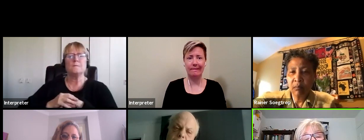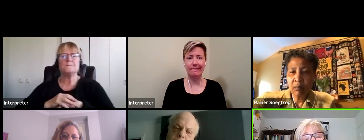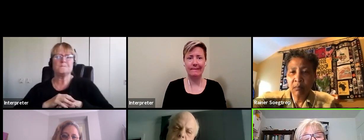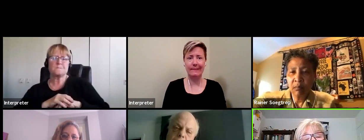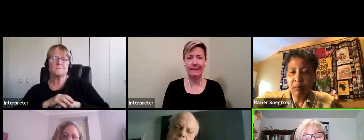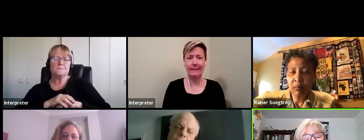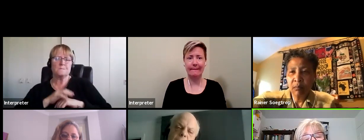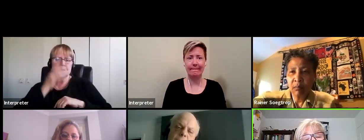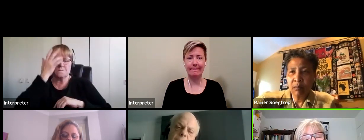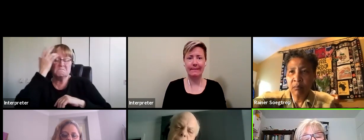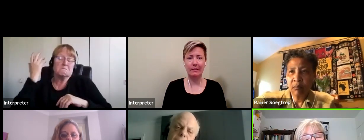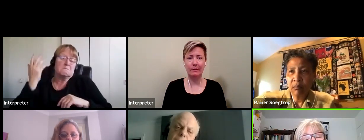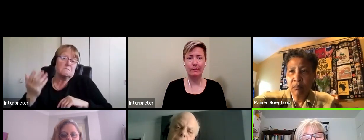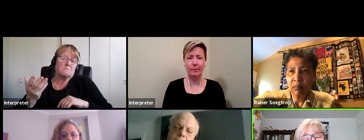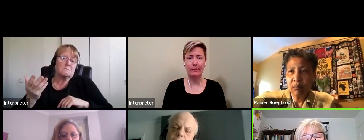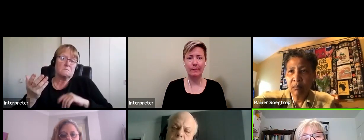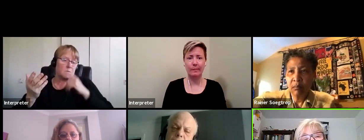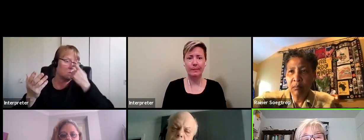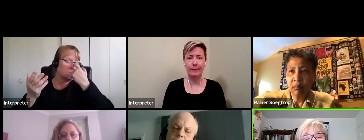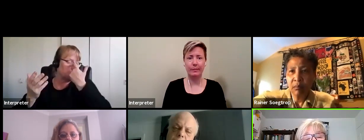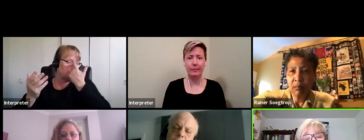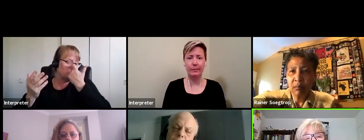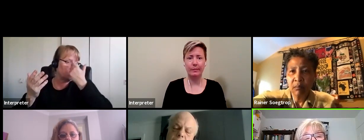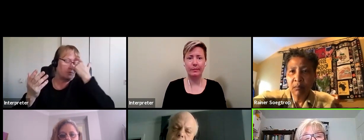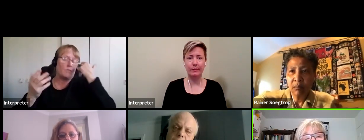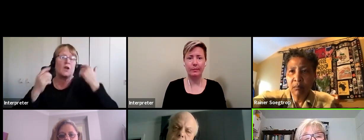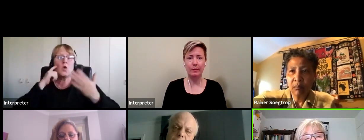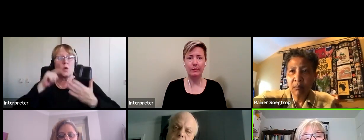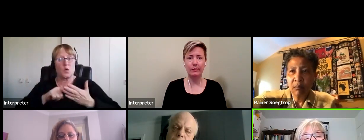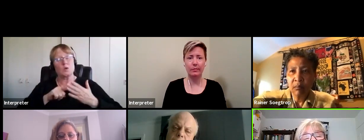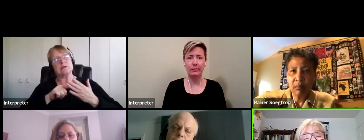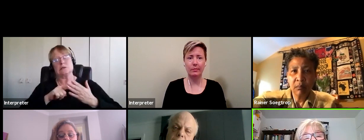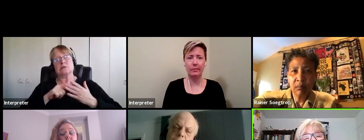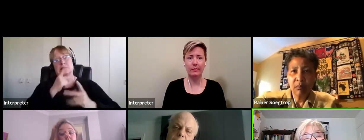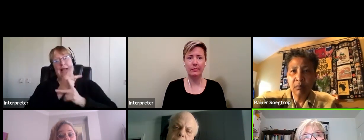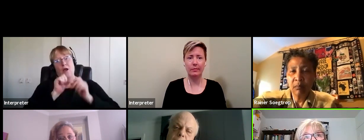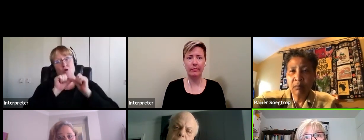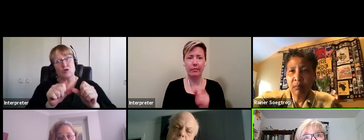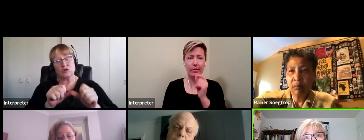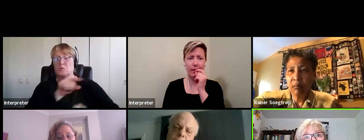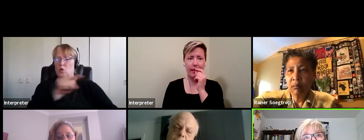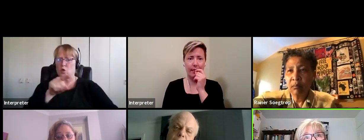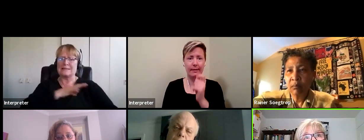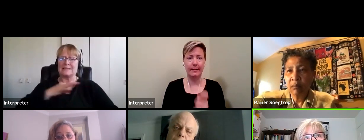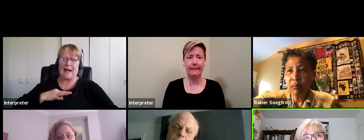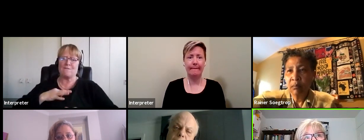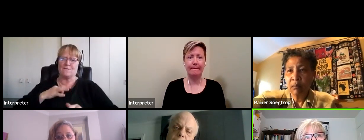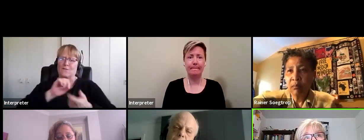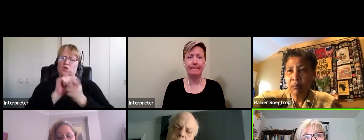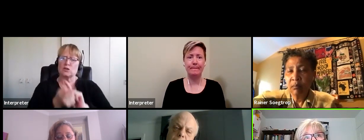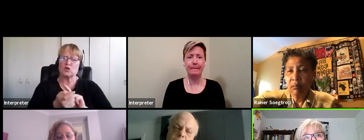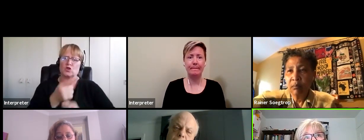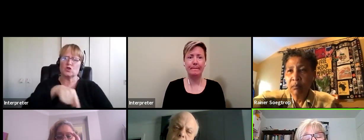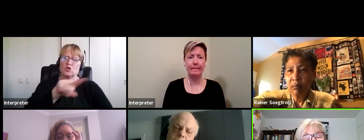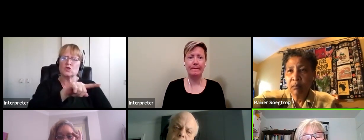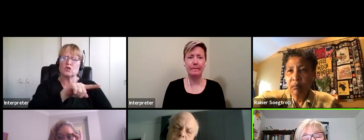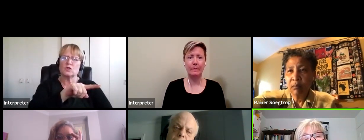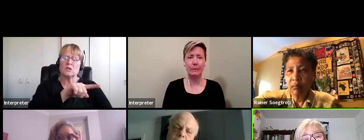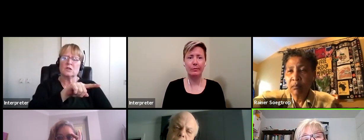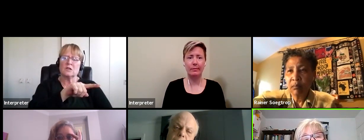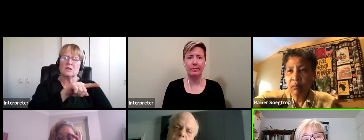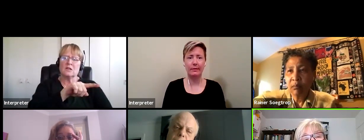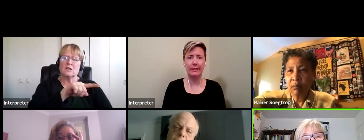seeing a change in the staffing in long-term care. And I think that because